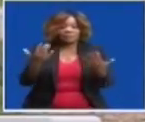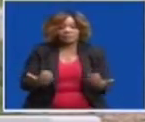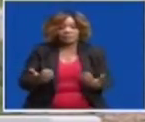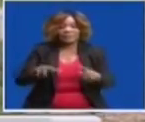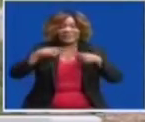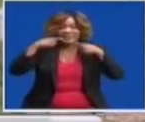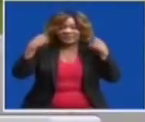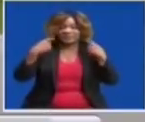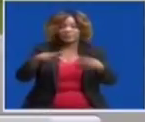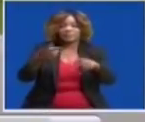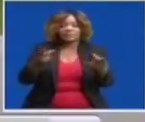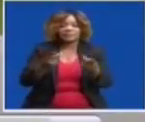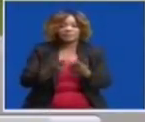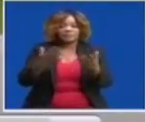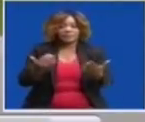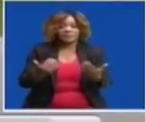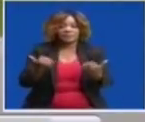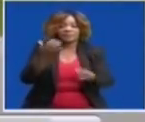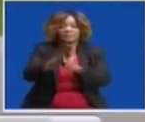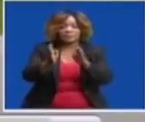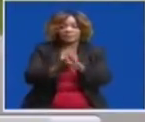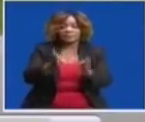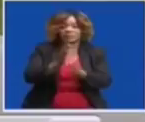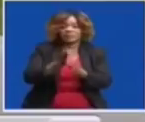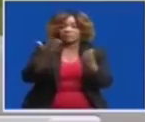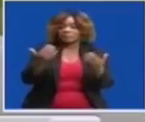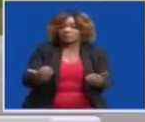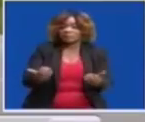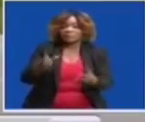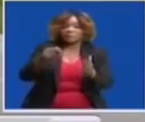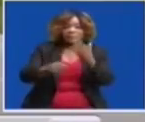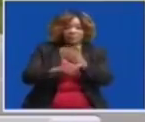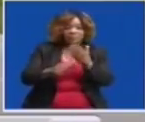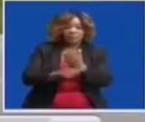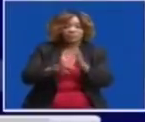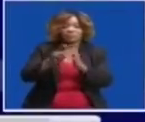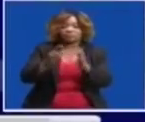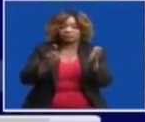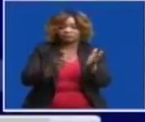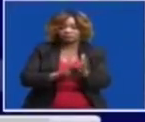Chimwemwe and Ten Park. Lucky Piri reporting in Kafue.